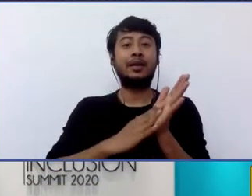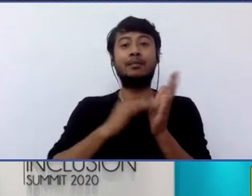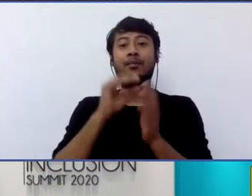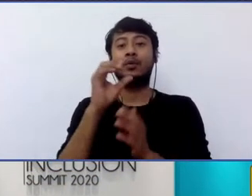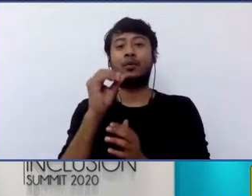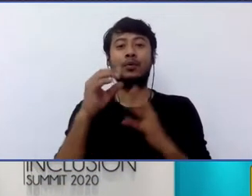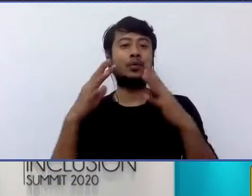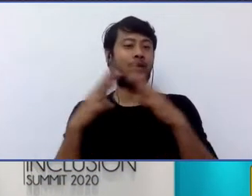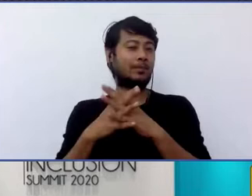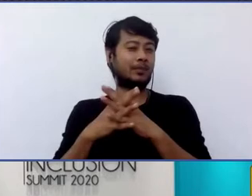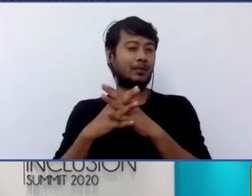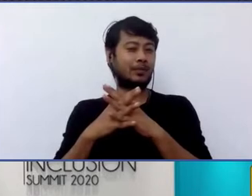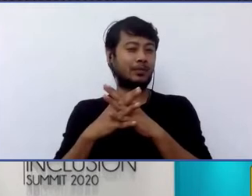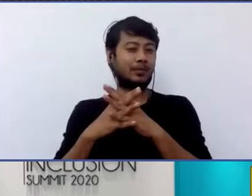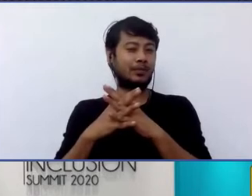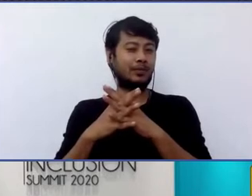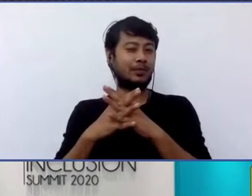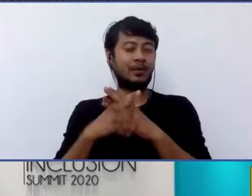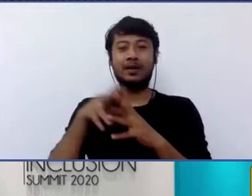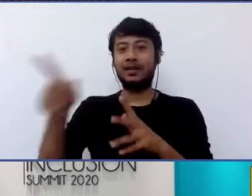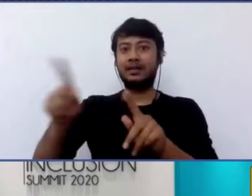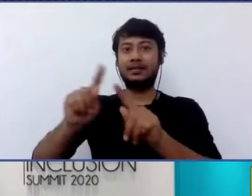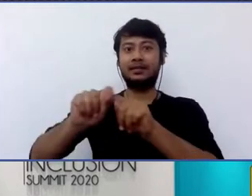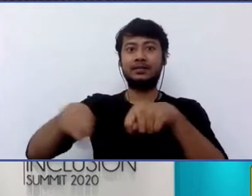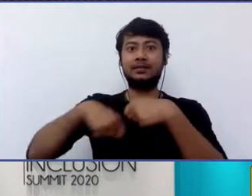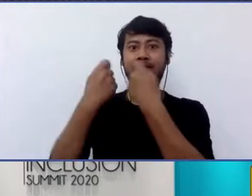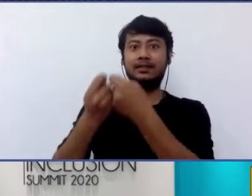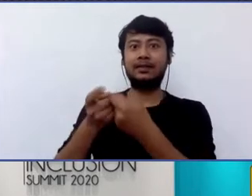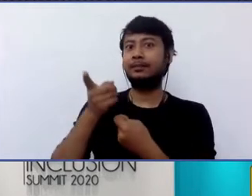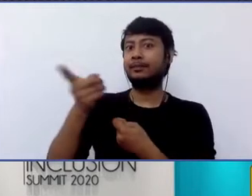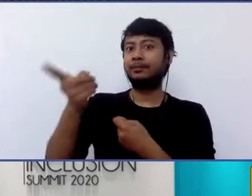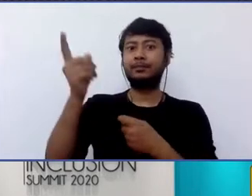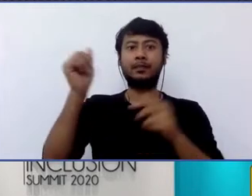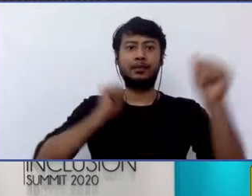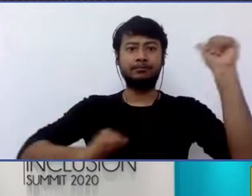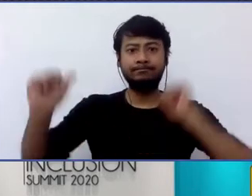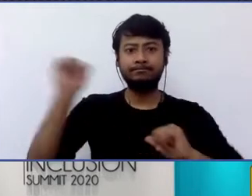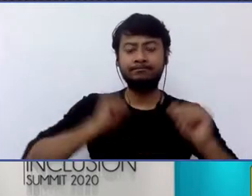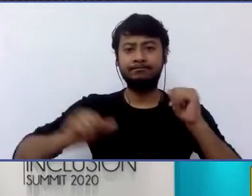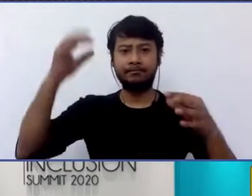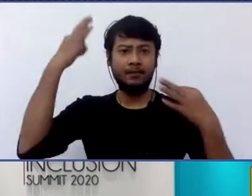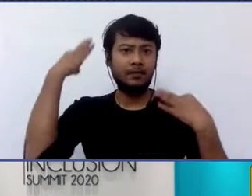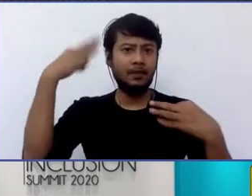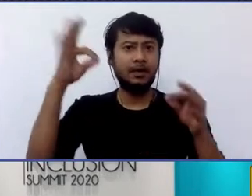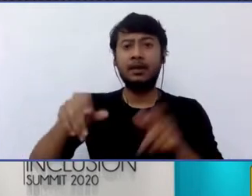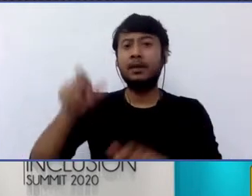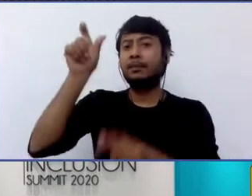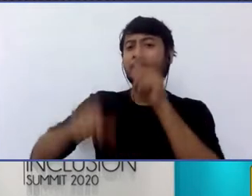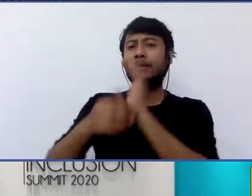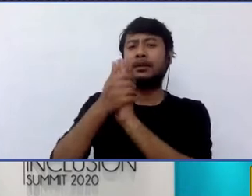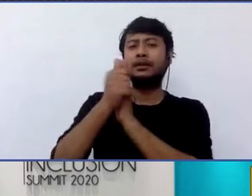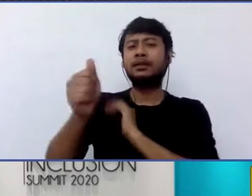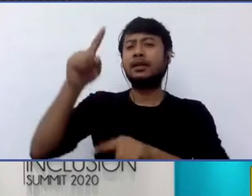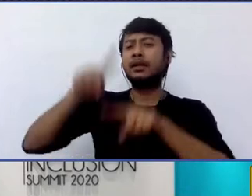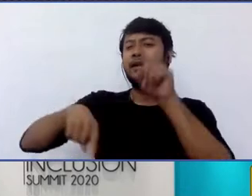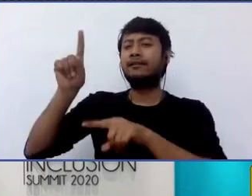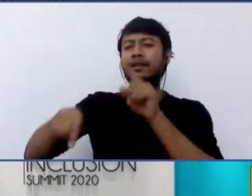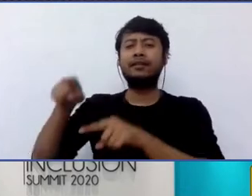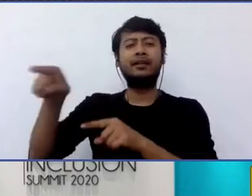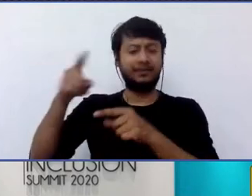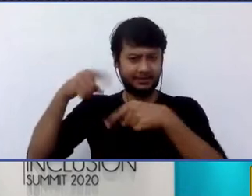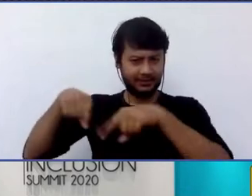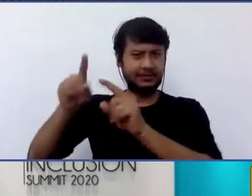first inclusive therapeutic dance theater promoting abilities of the differently able people, inspiring